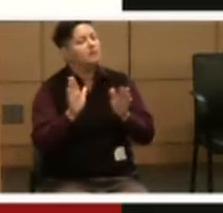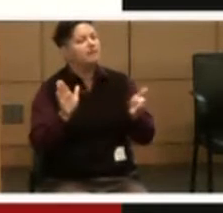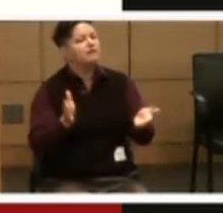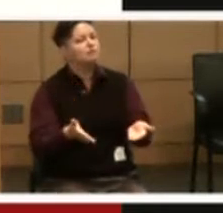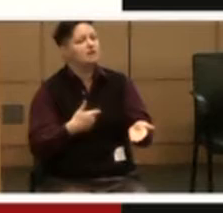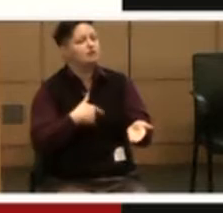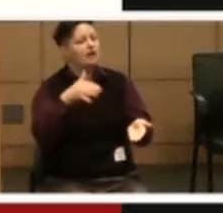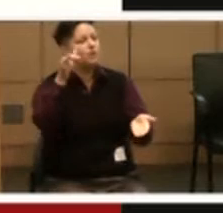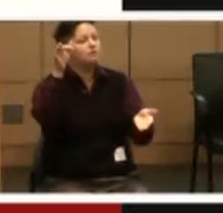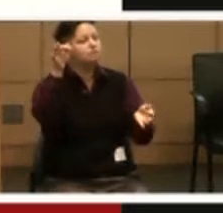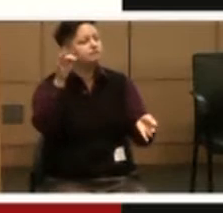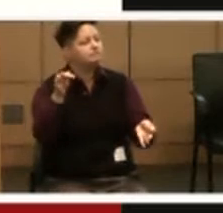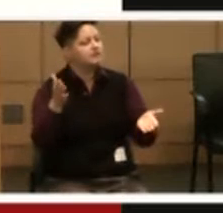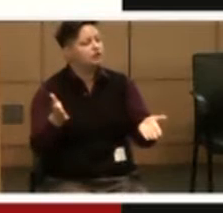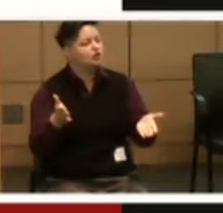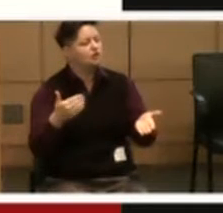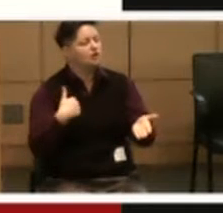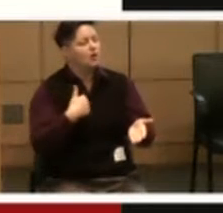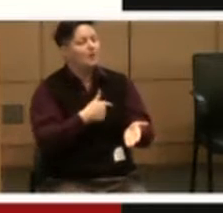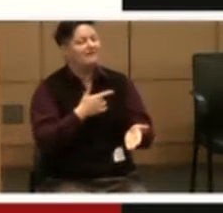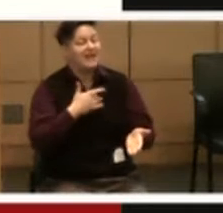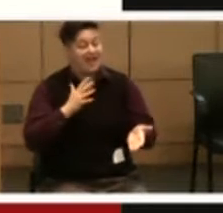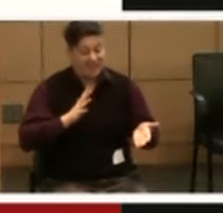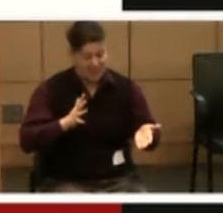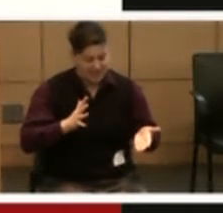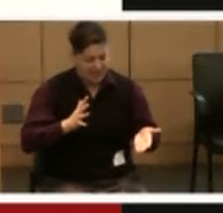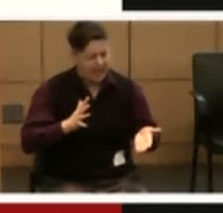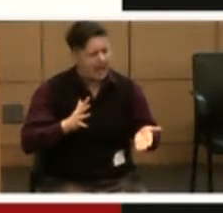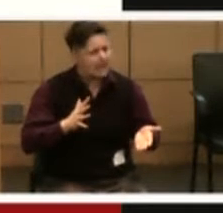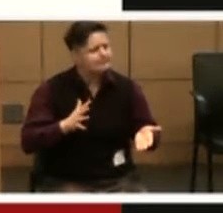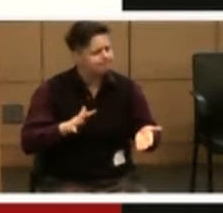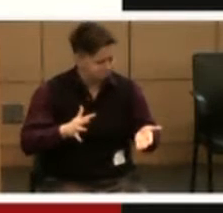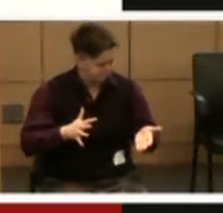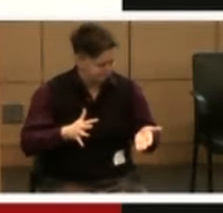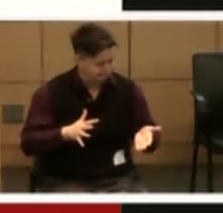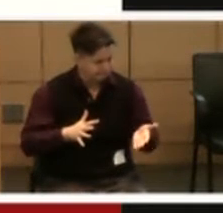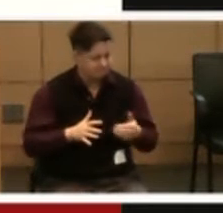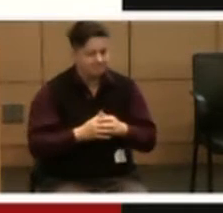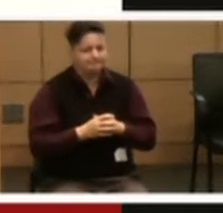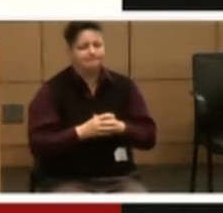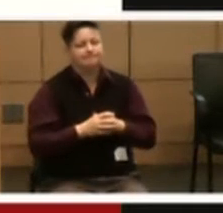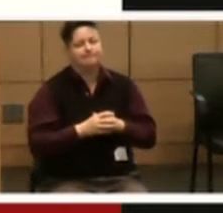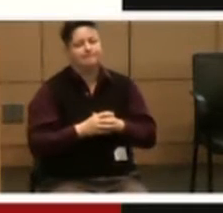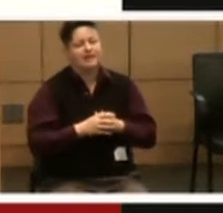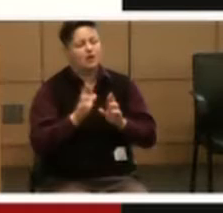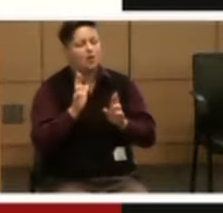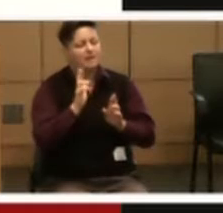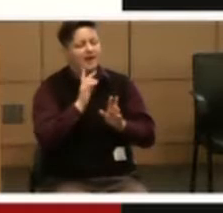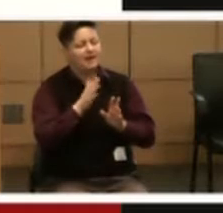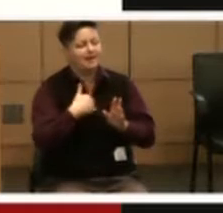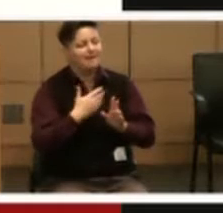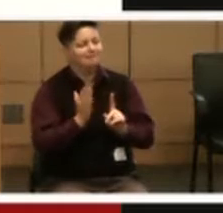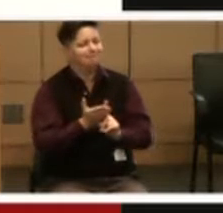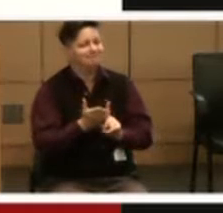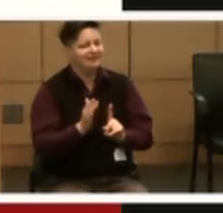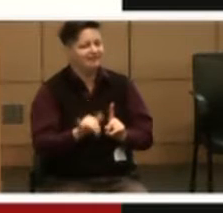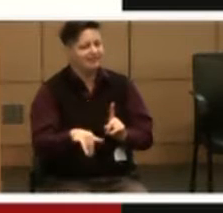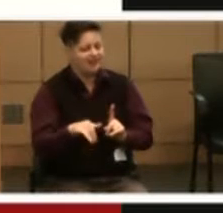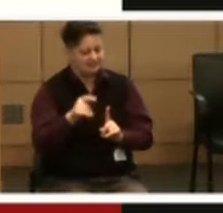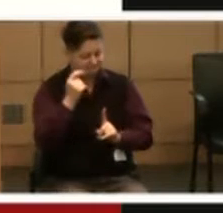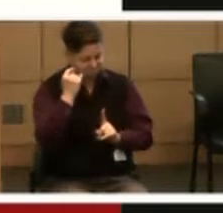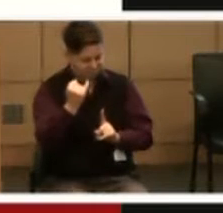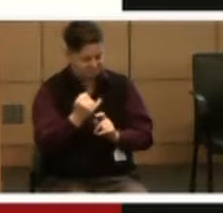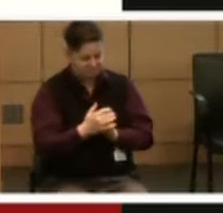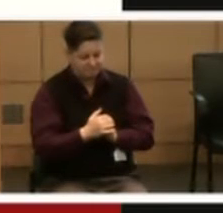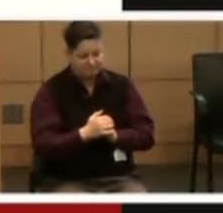here, I don't think we can feel as confident. And hopefully I can convince you of that. So I'm going to talk a